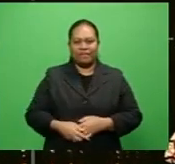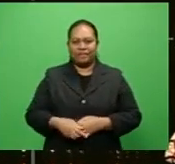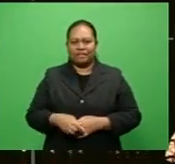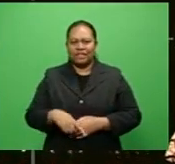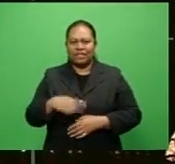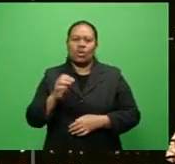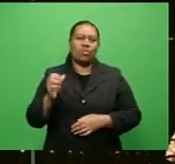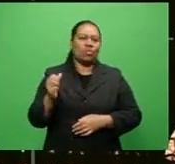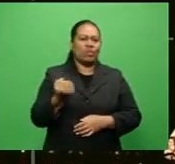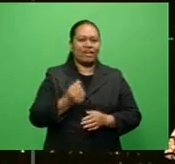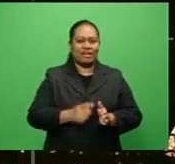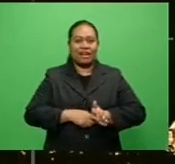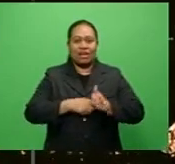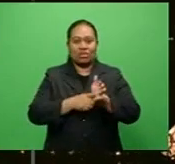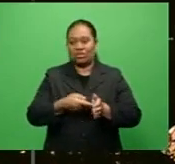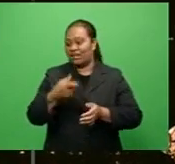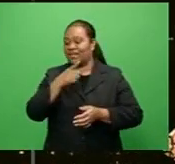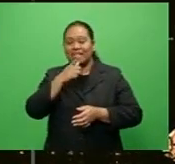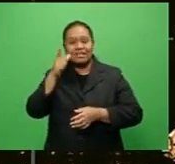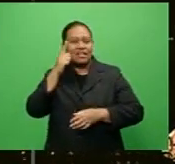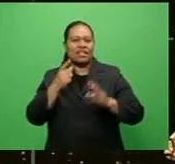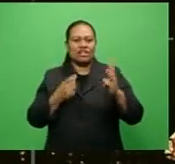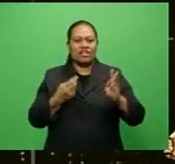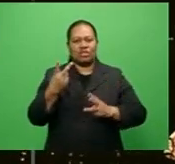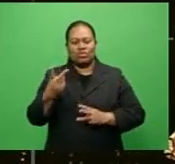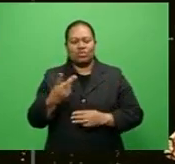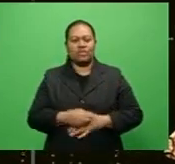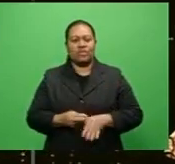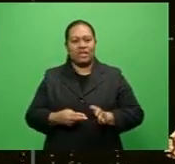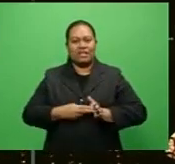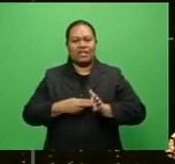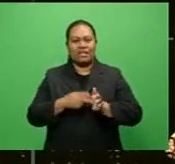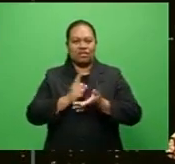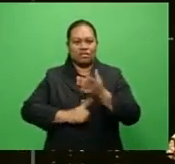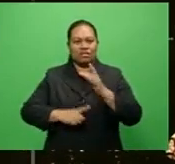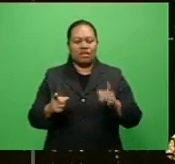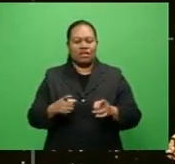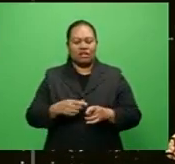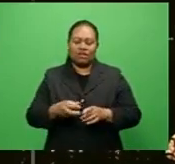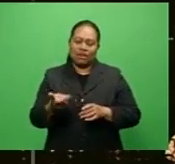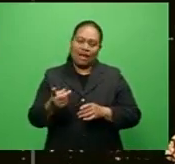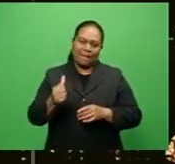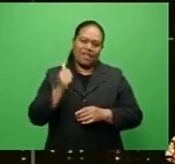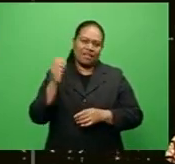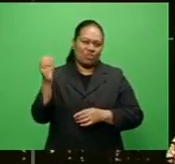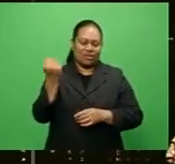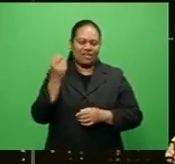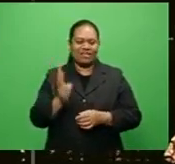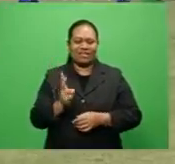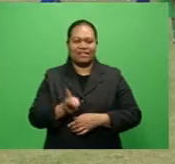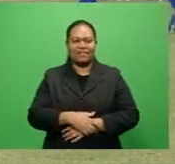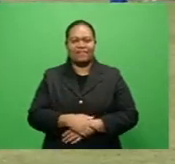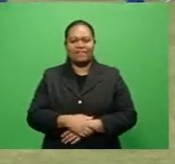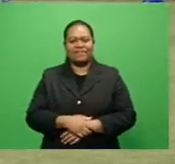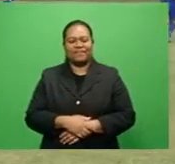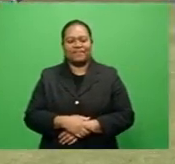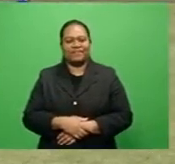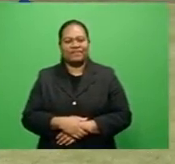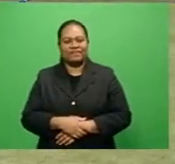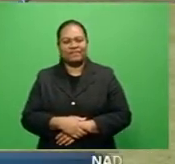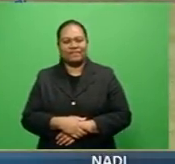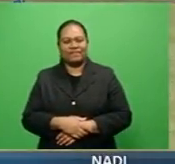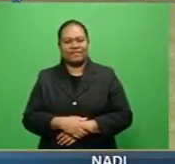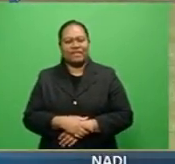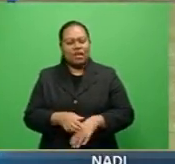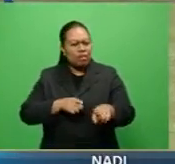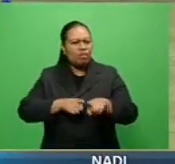over Lautoka yesterday, the Jet Setters are now hoping for a back-to-back win. Felipe Naikaso has more. A number of